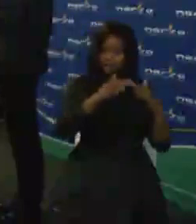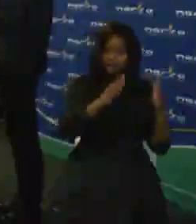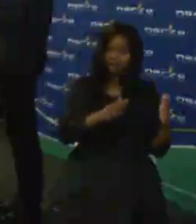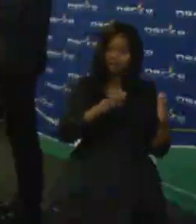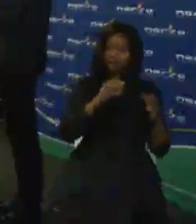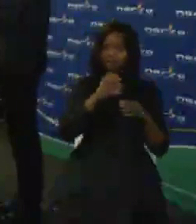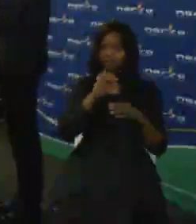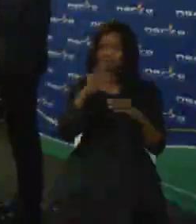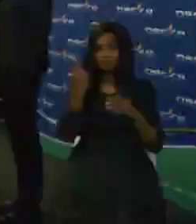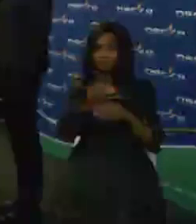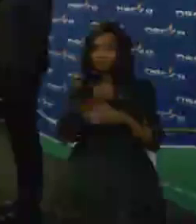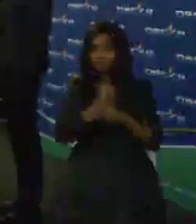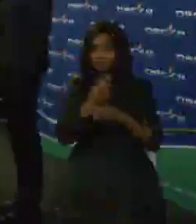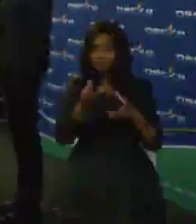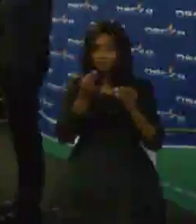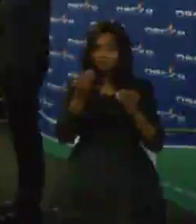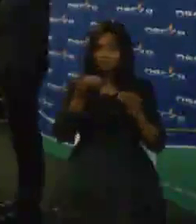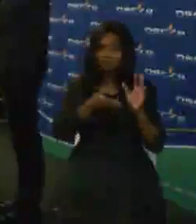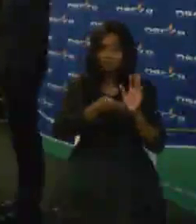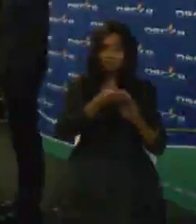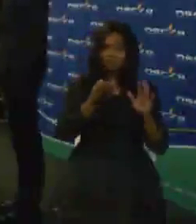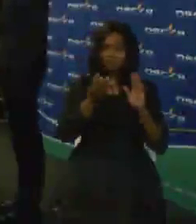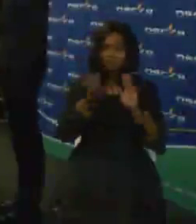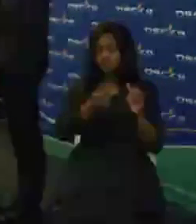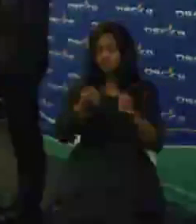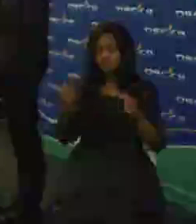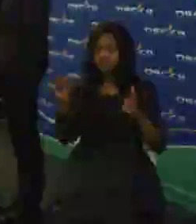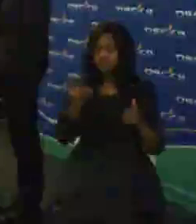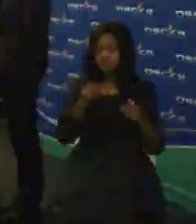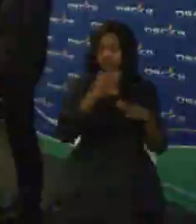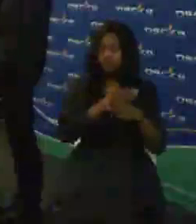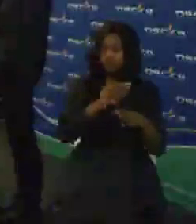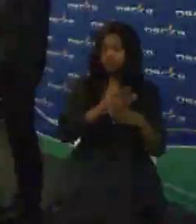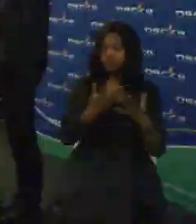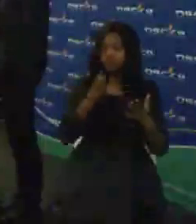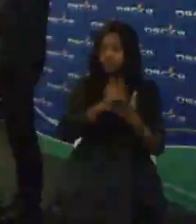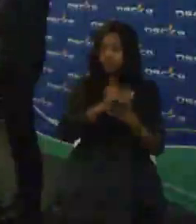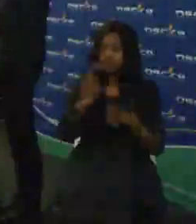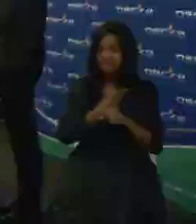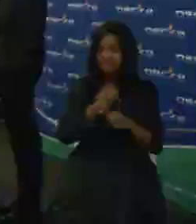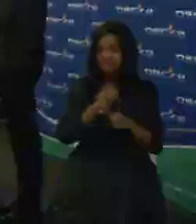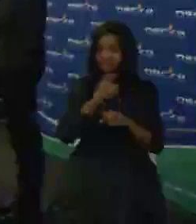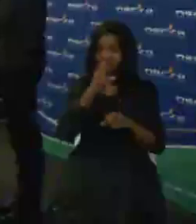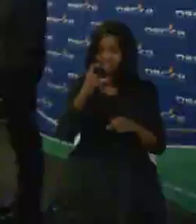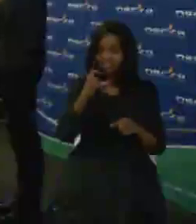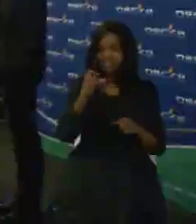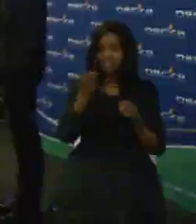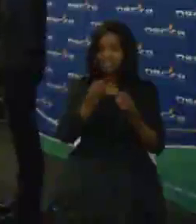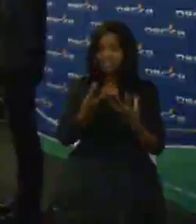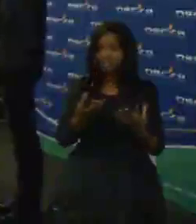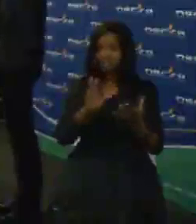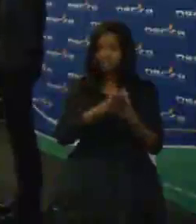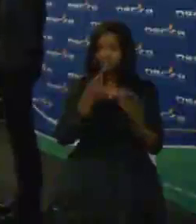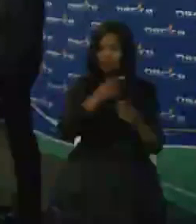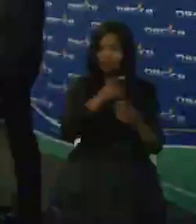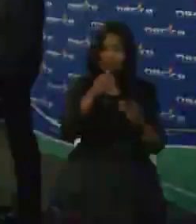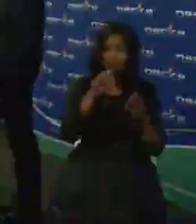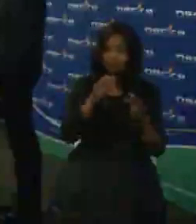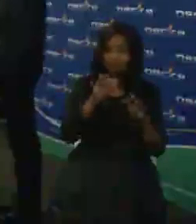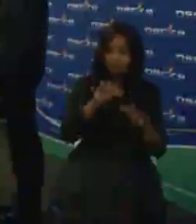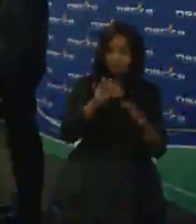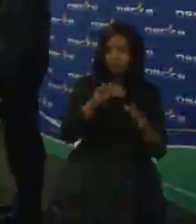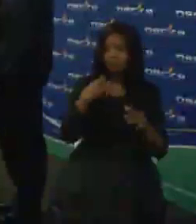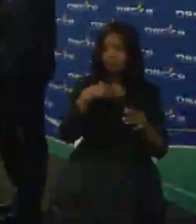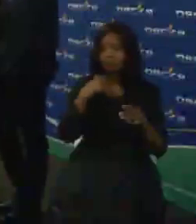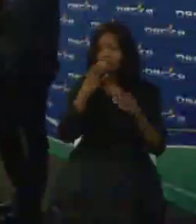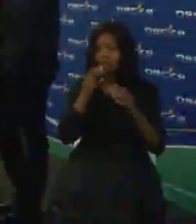who toil every single day, getting to work and from work. And for these people, every cent counts. And it's for these people that I would like to make my